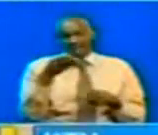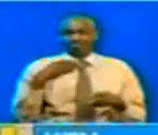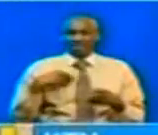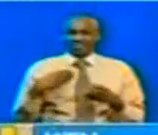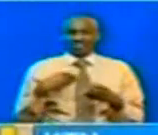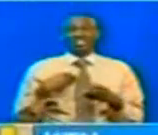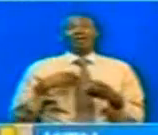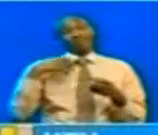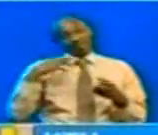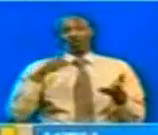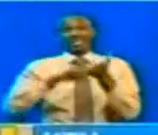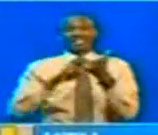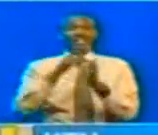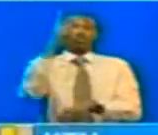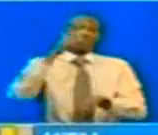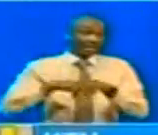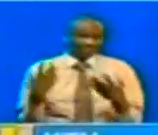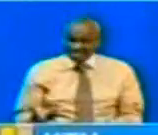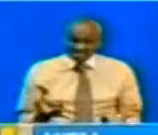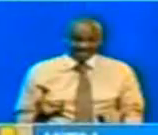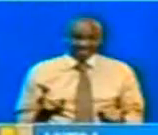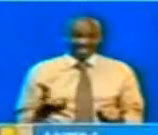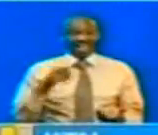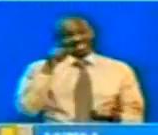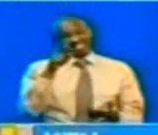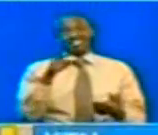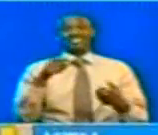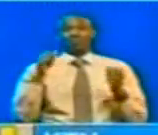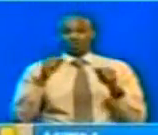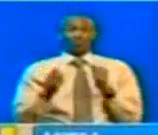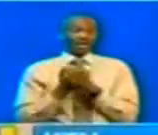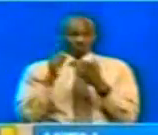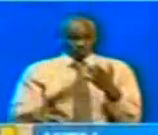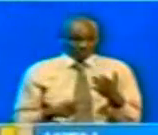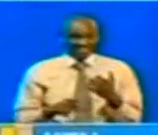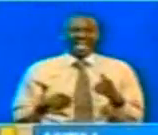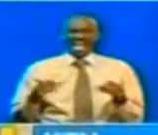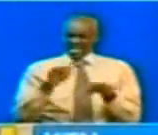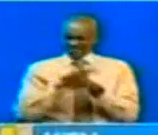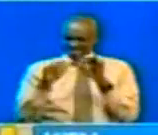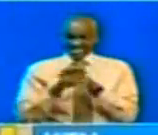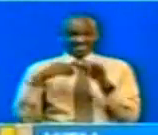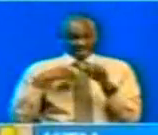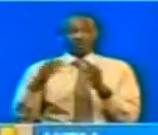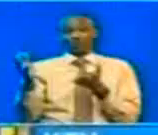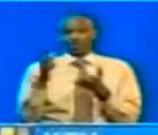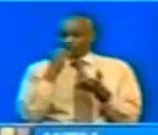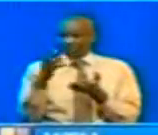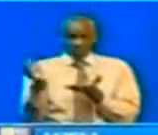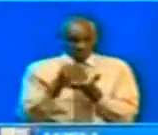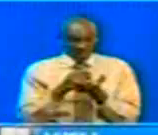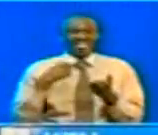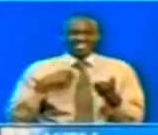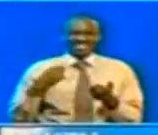of double registration. And so this exercise is also intended to ensure that our system is efficient and accurate. So we intend to weed out those